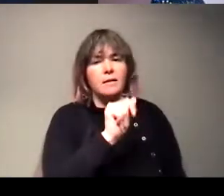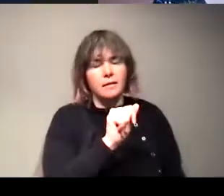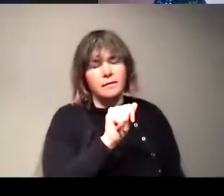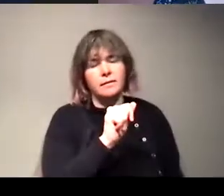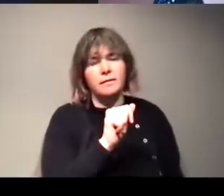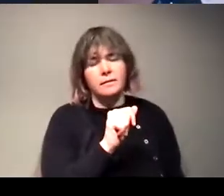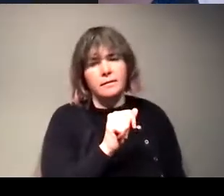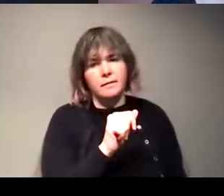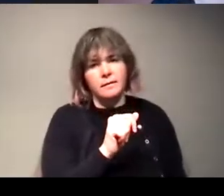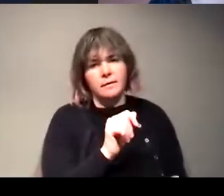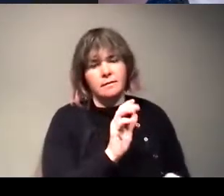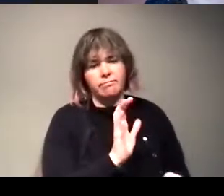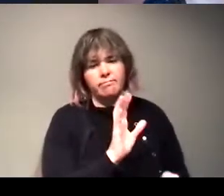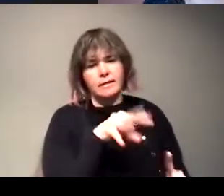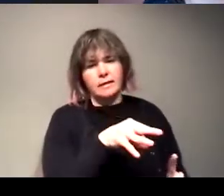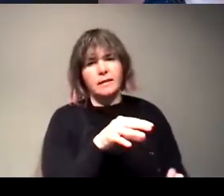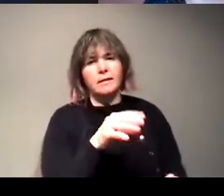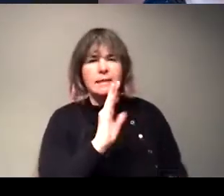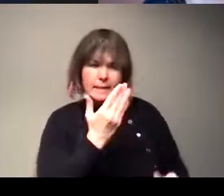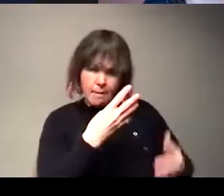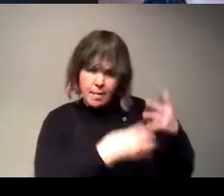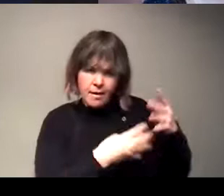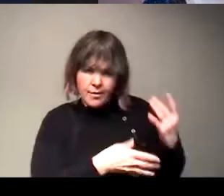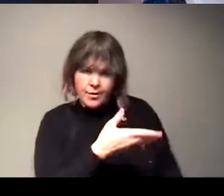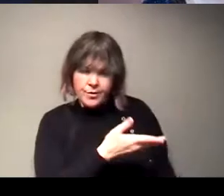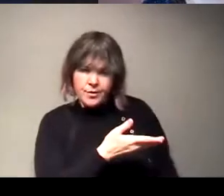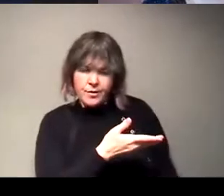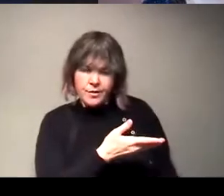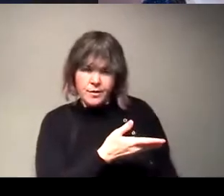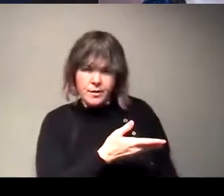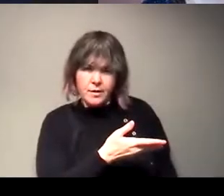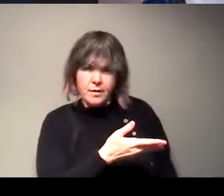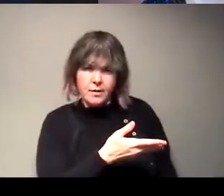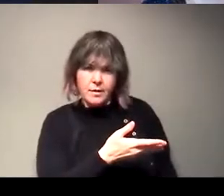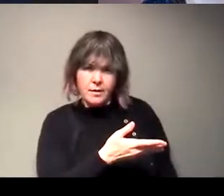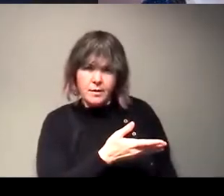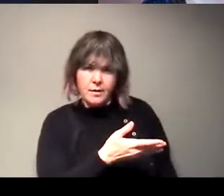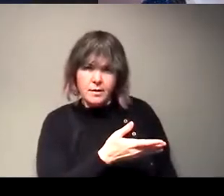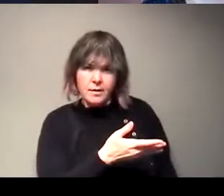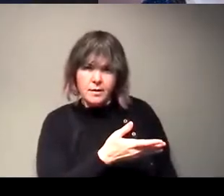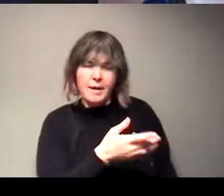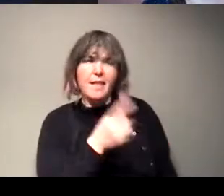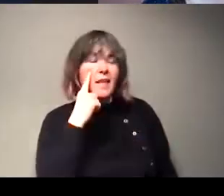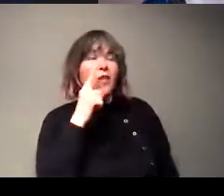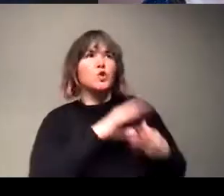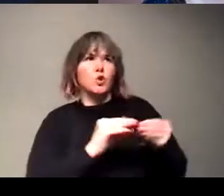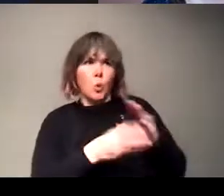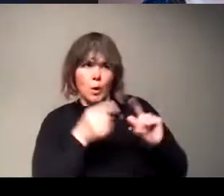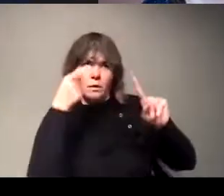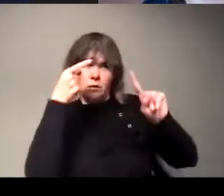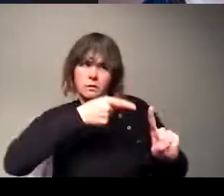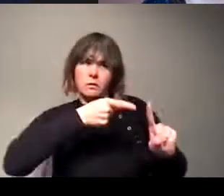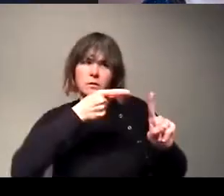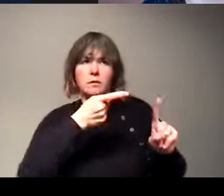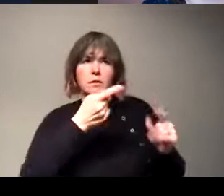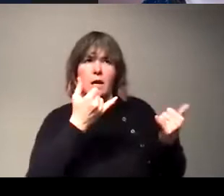cantina, there seems to be blood there, but I think that canonically now it's